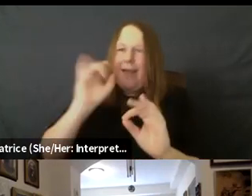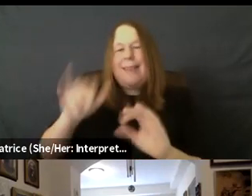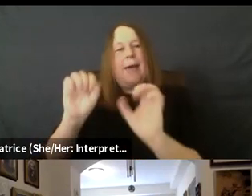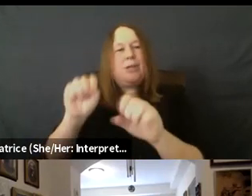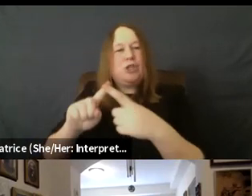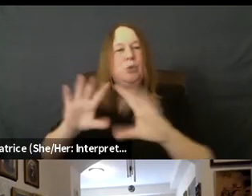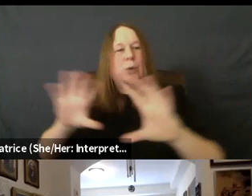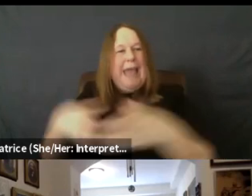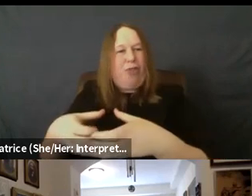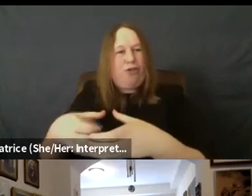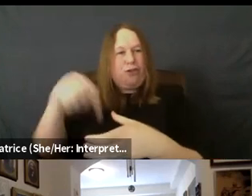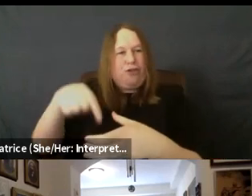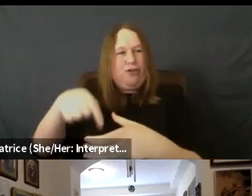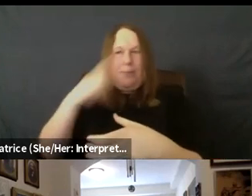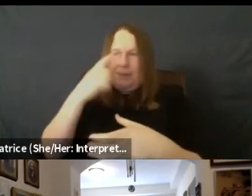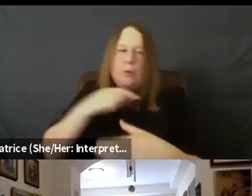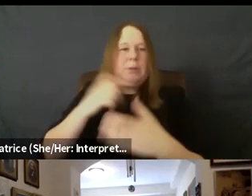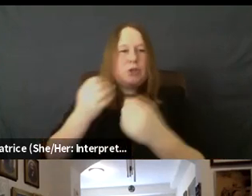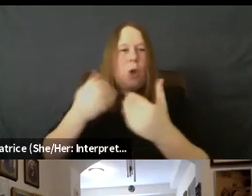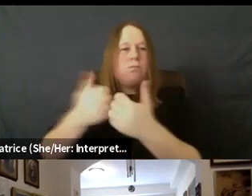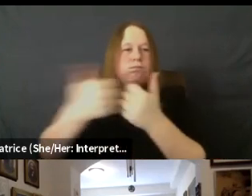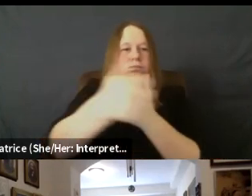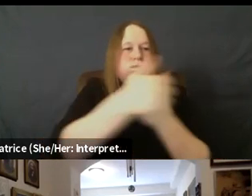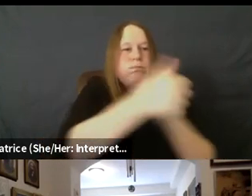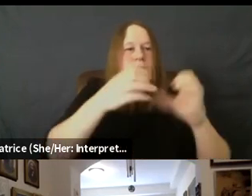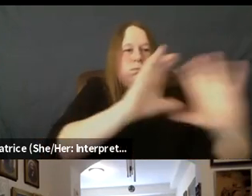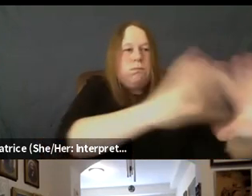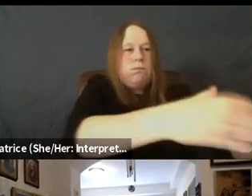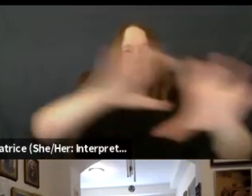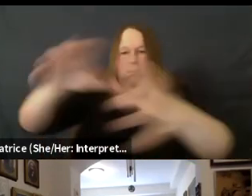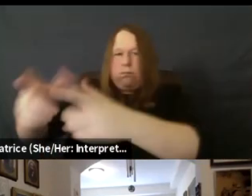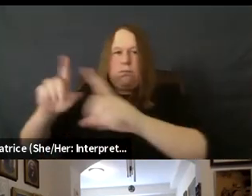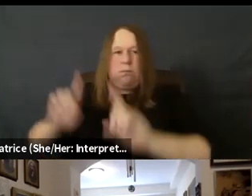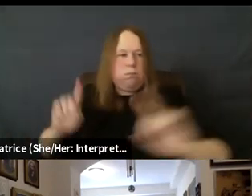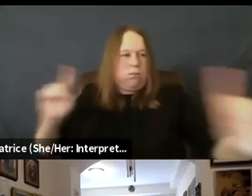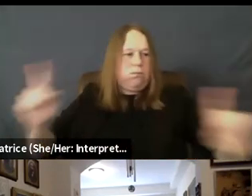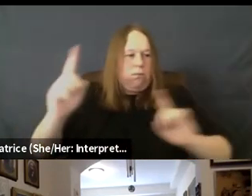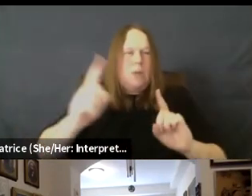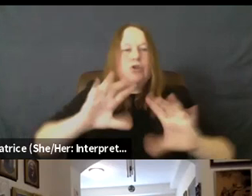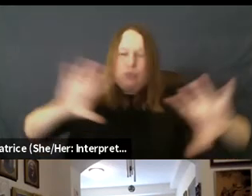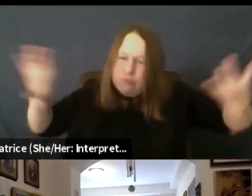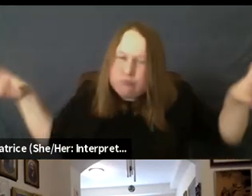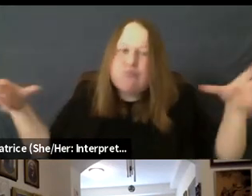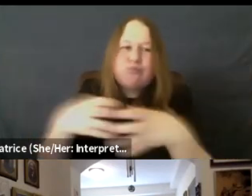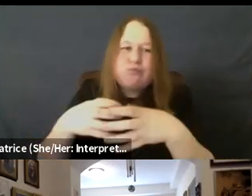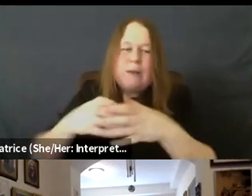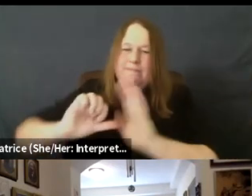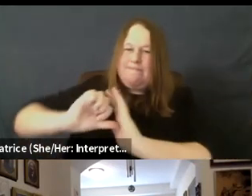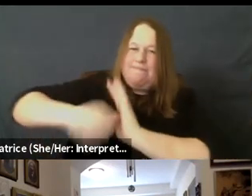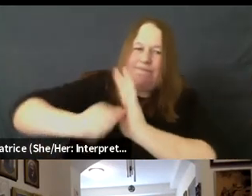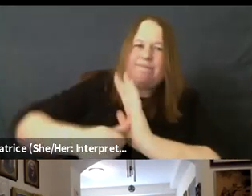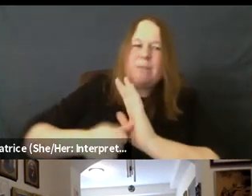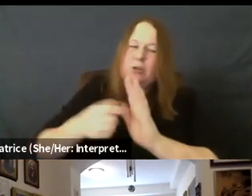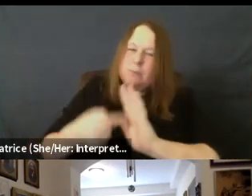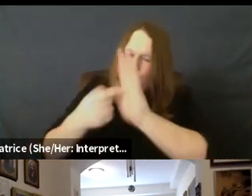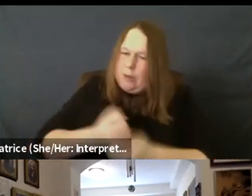to gather, because we'd been so separated, the ability to gather and articulate the pain that